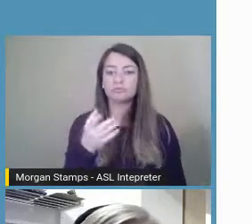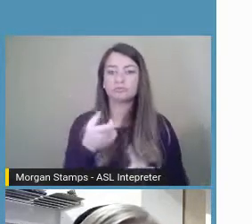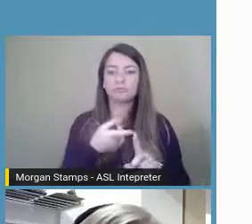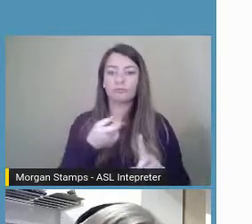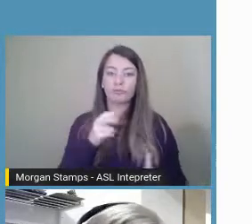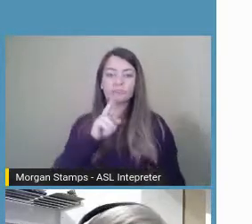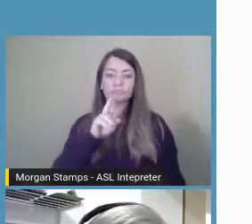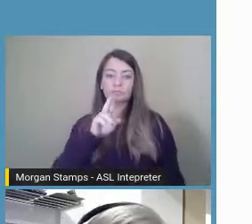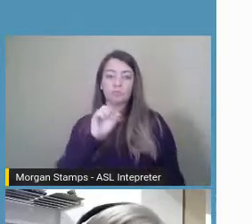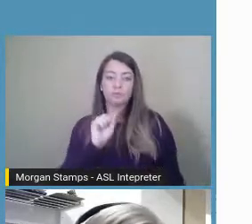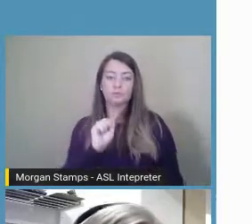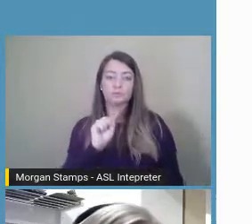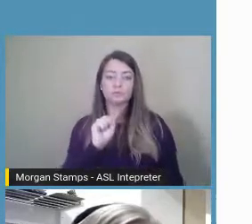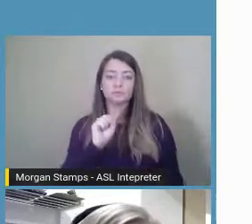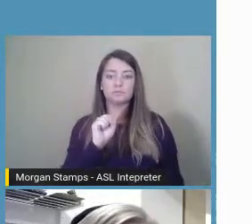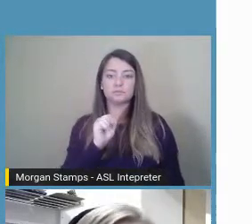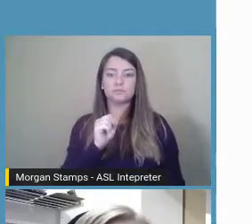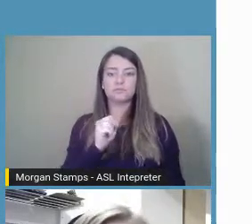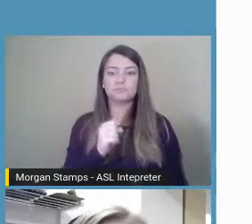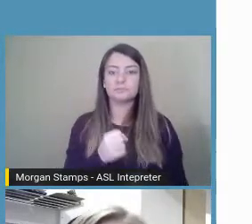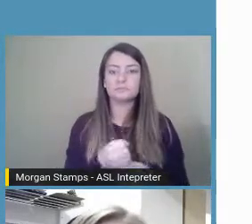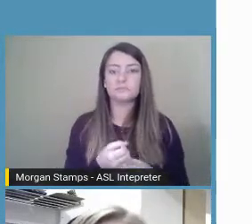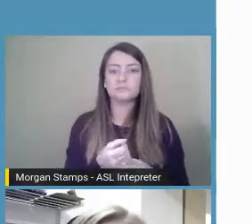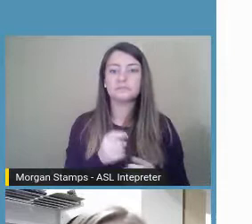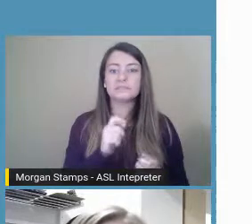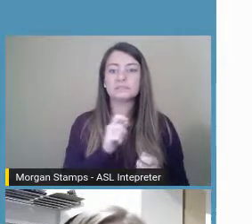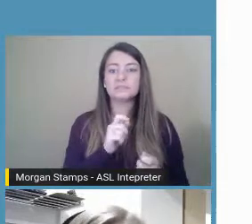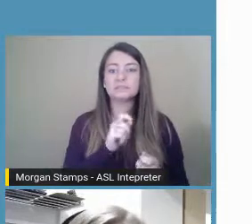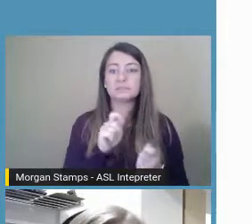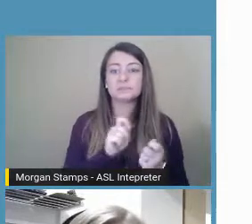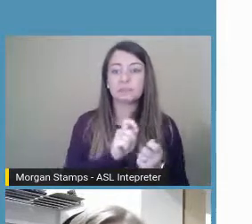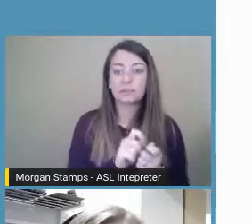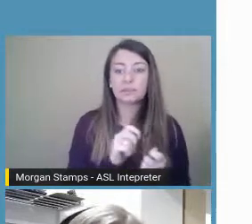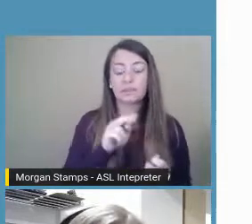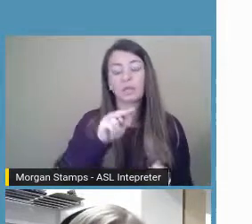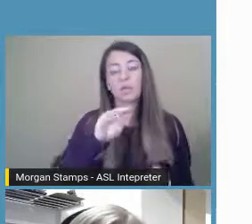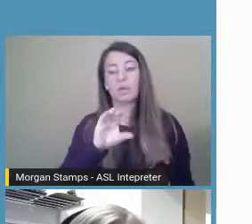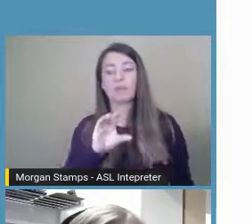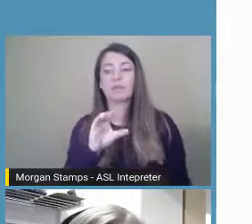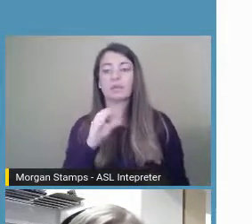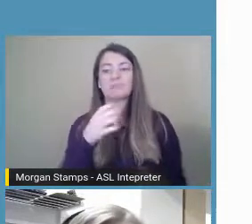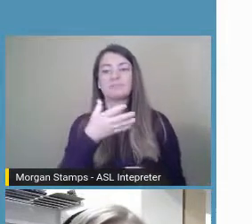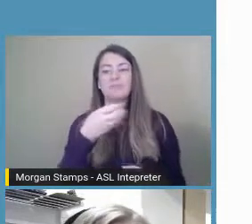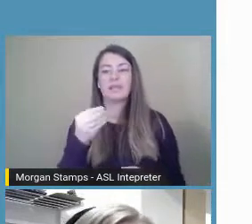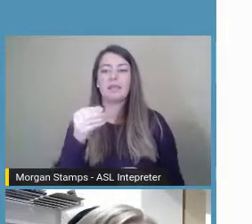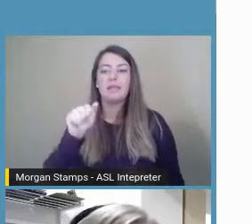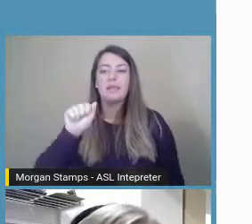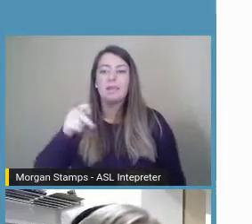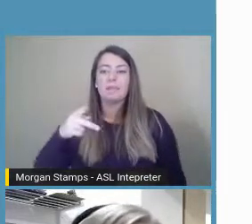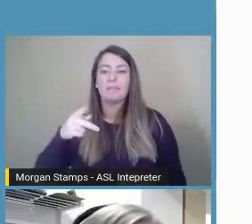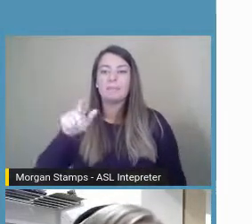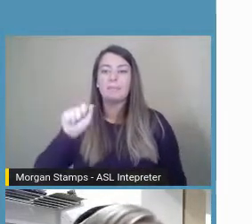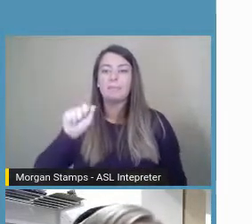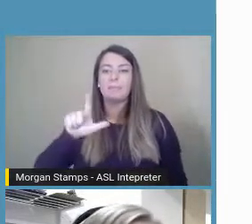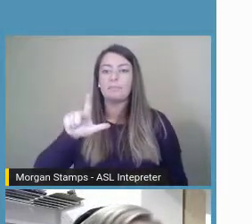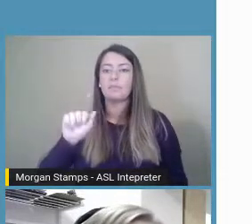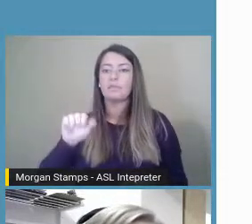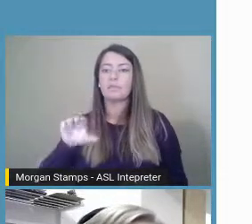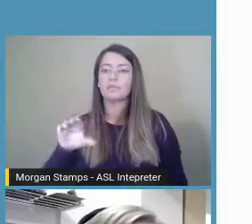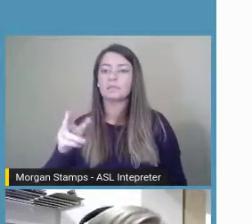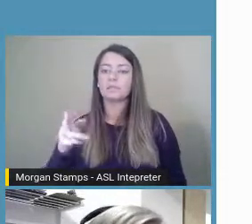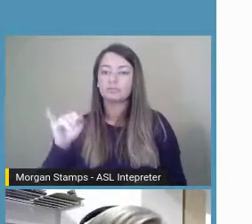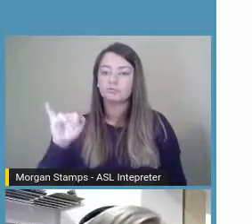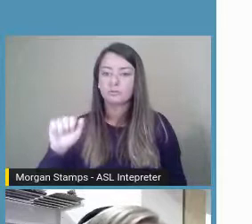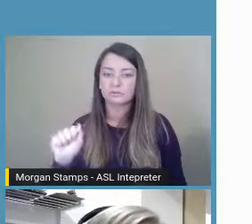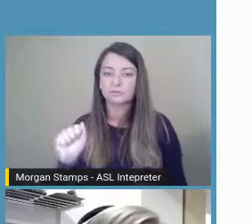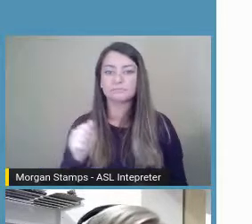in November 2019, only to close again in March 2020, like most of you, due to COVID-19. The state of